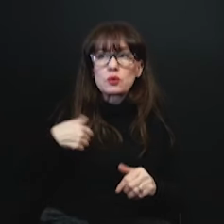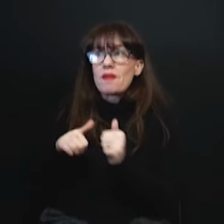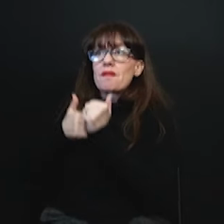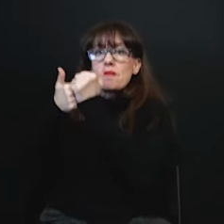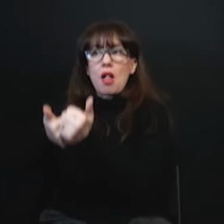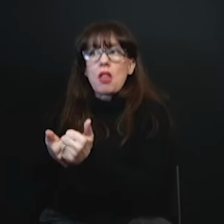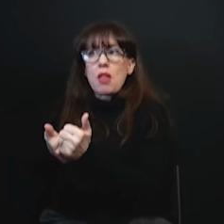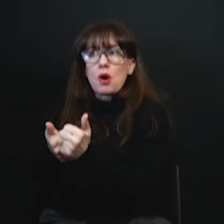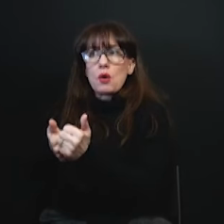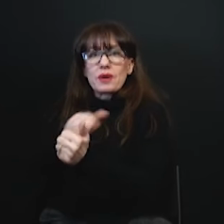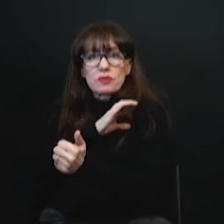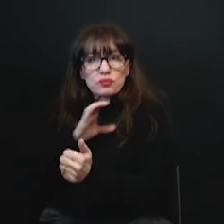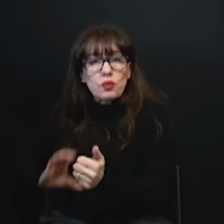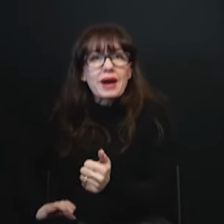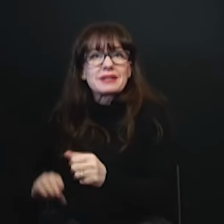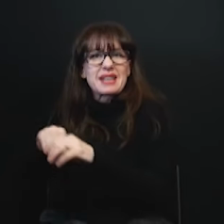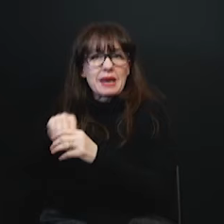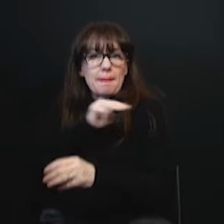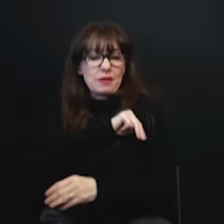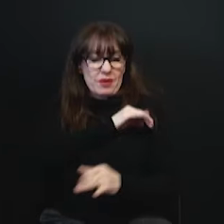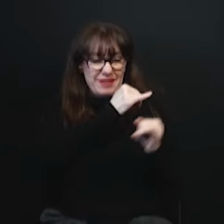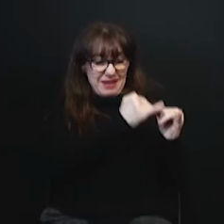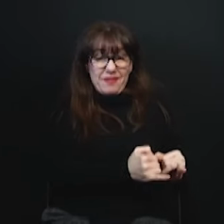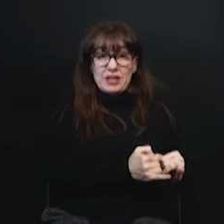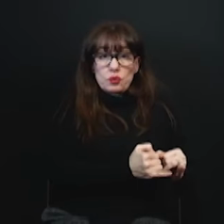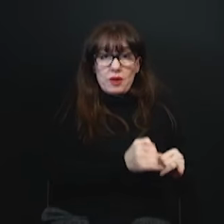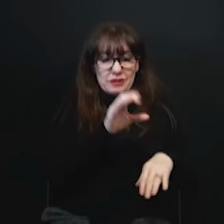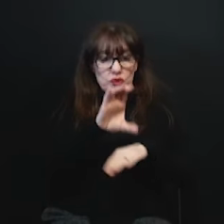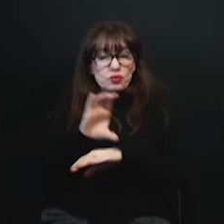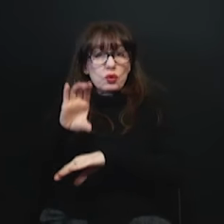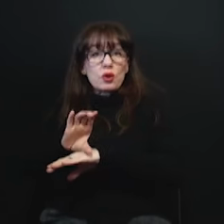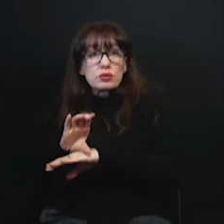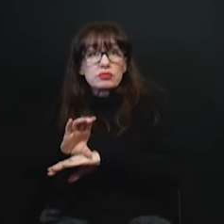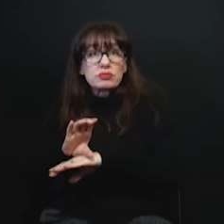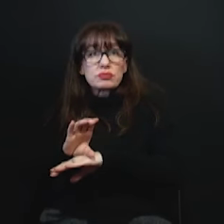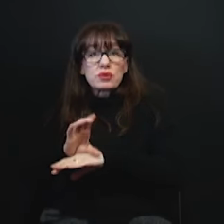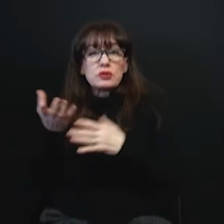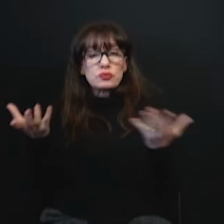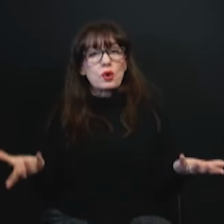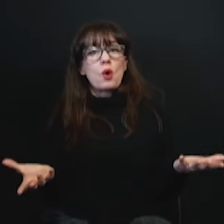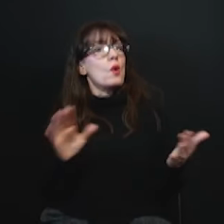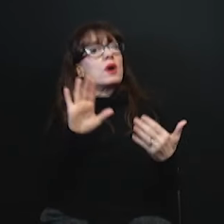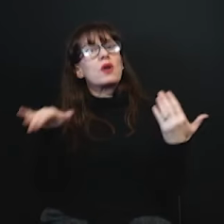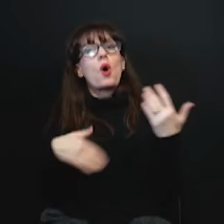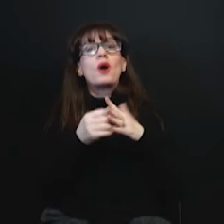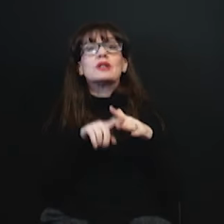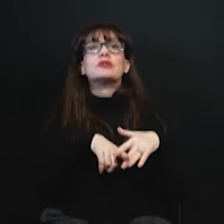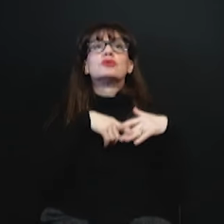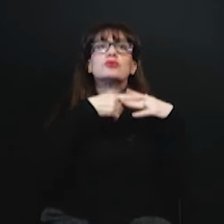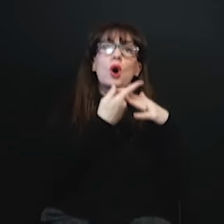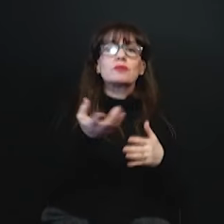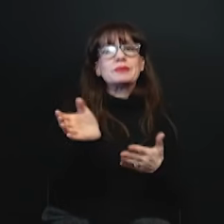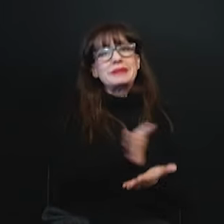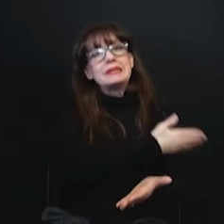mission and in ministry, whether that's individually, whether that's as a church. And so it all starts, as we've been singing and praying